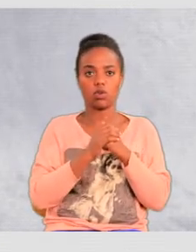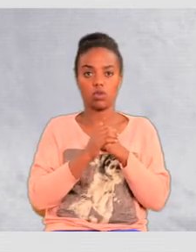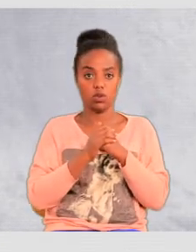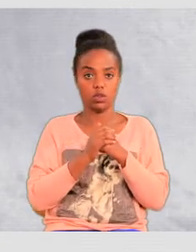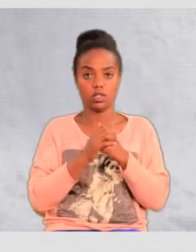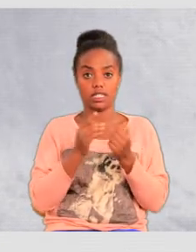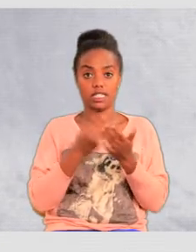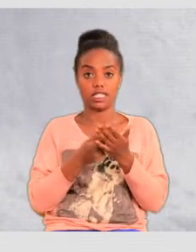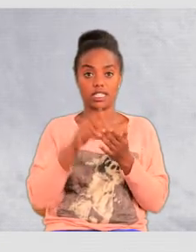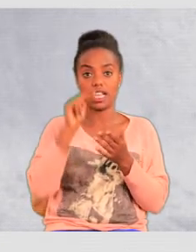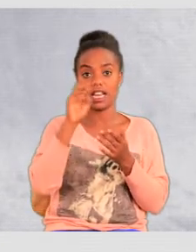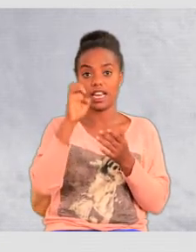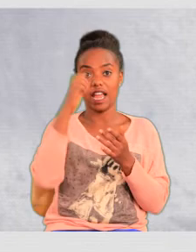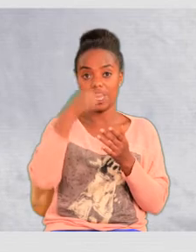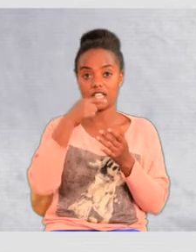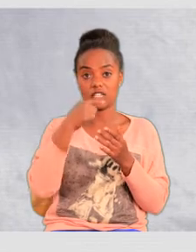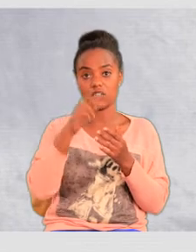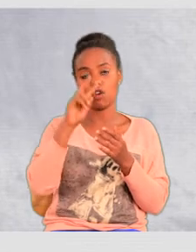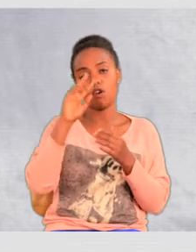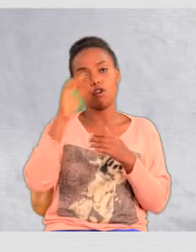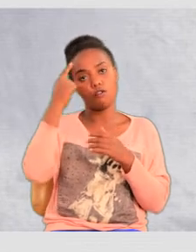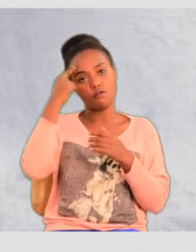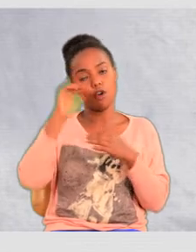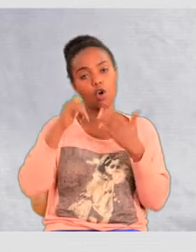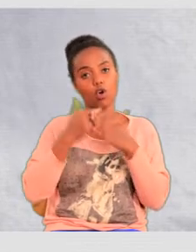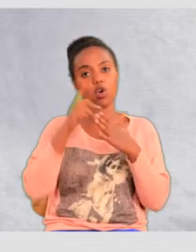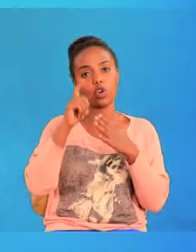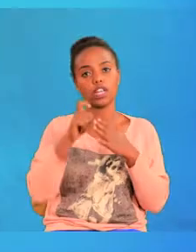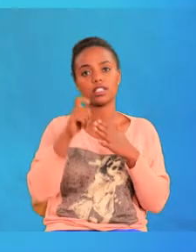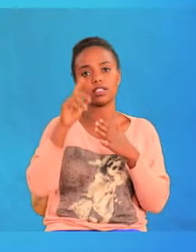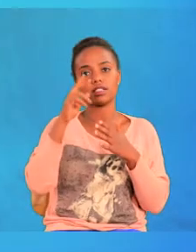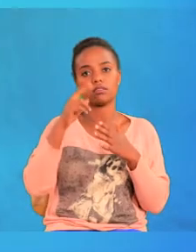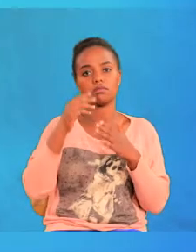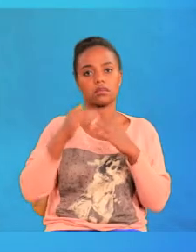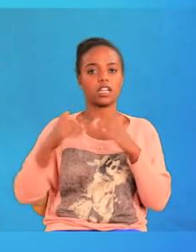So its negation is for all x squared greater or equal to 0.